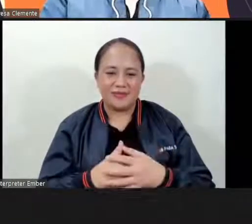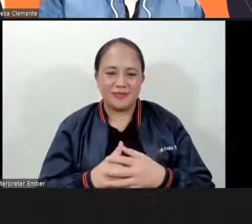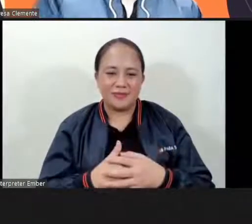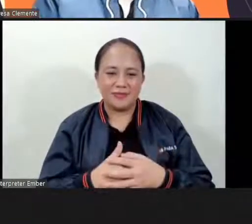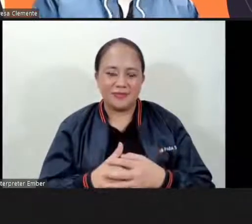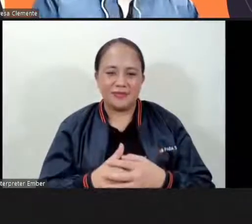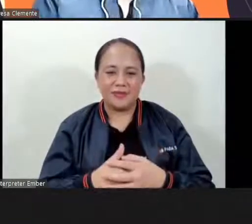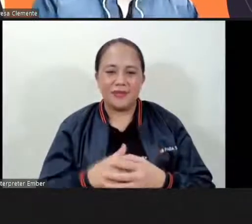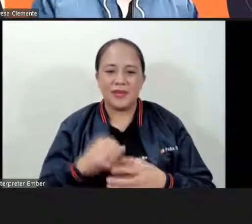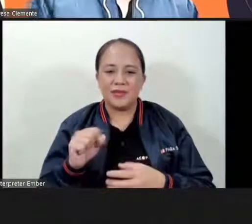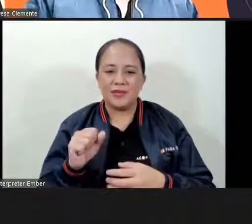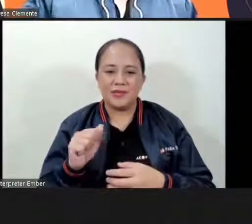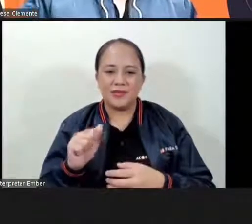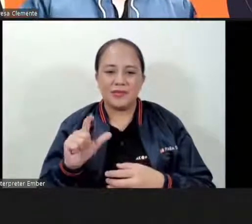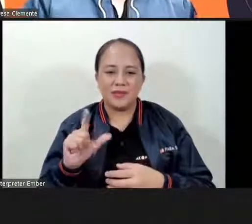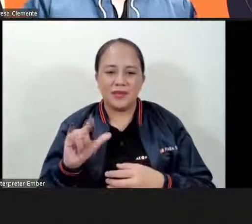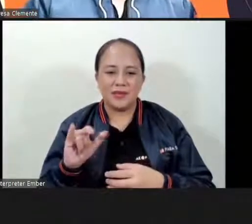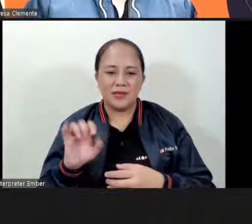Ma'am Sally?